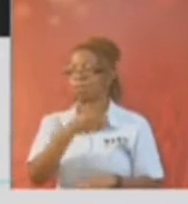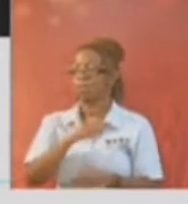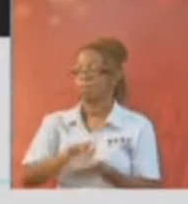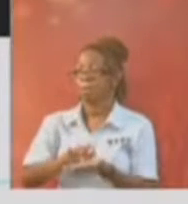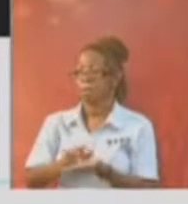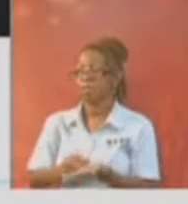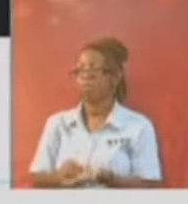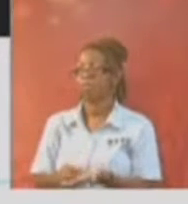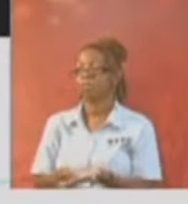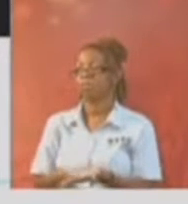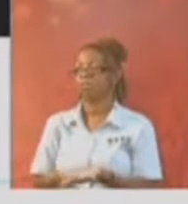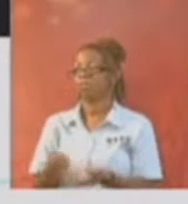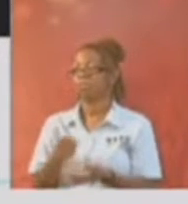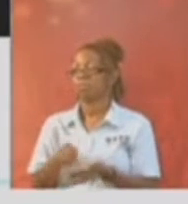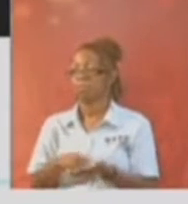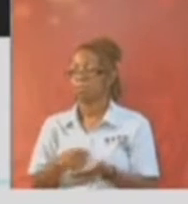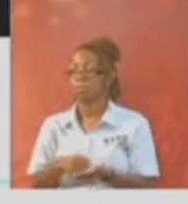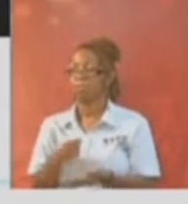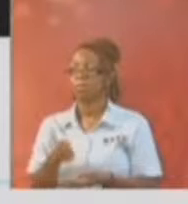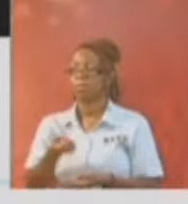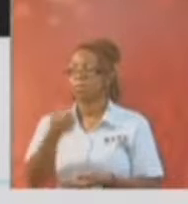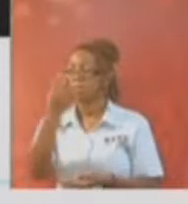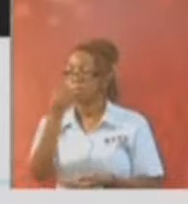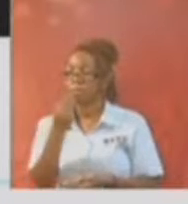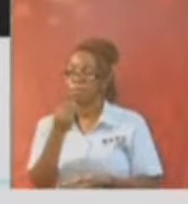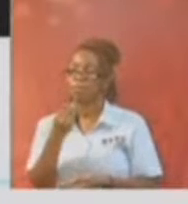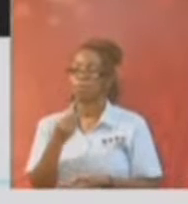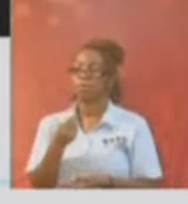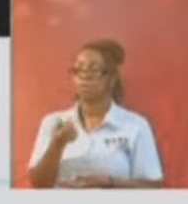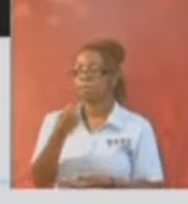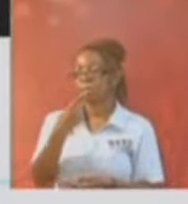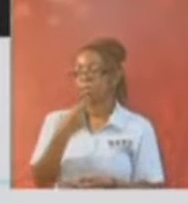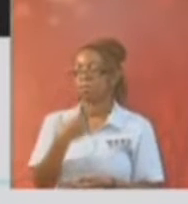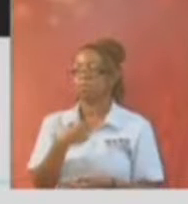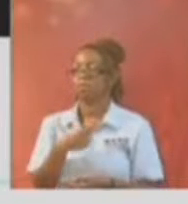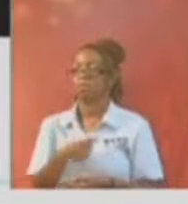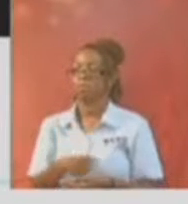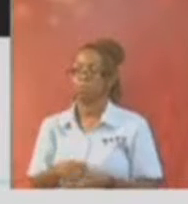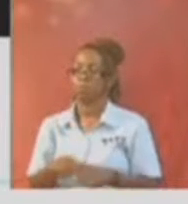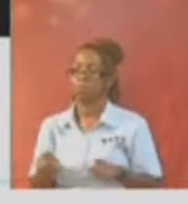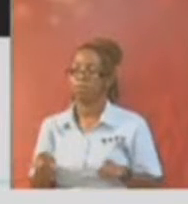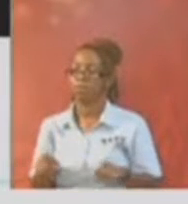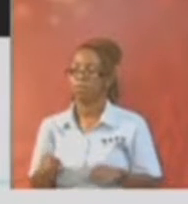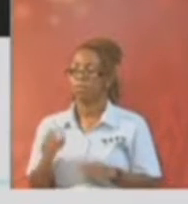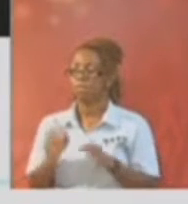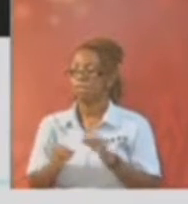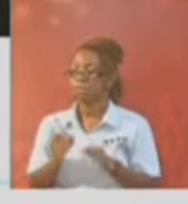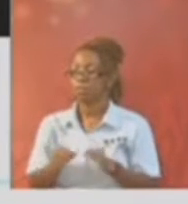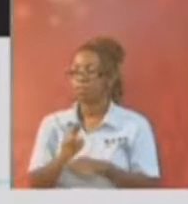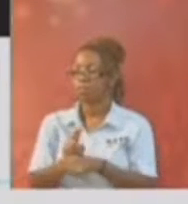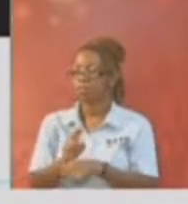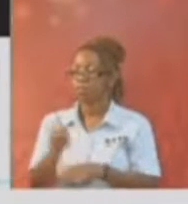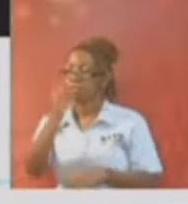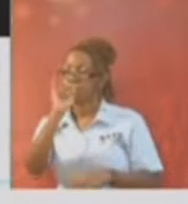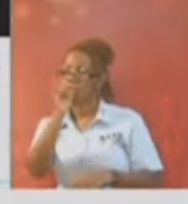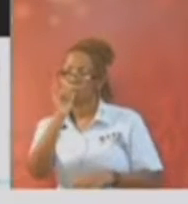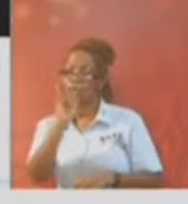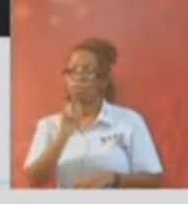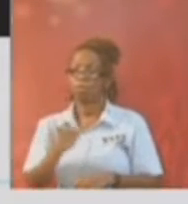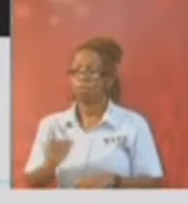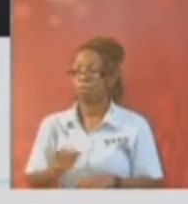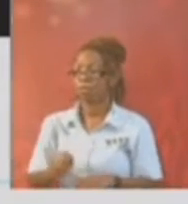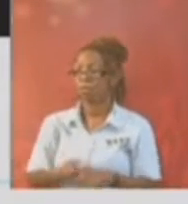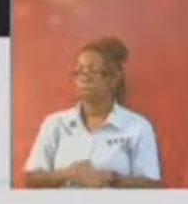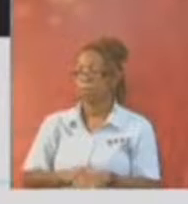antidepressants, etc., as alcohol may interfere with your liver function and cause liver failure or other serious